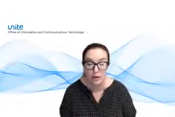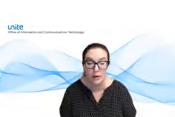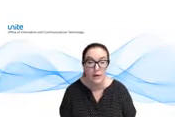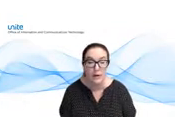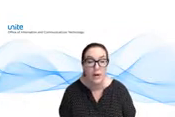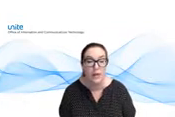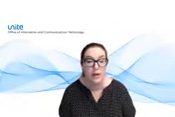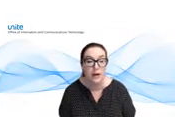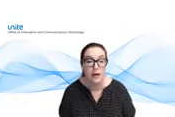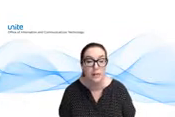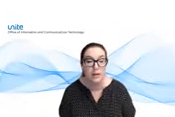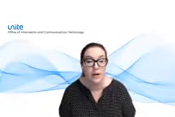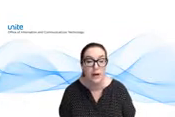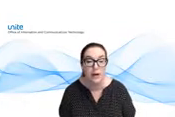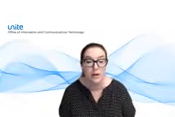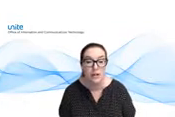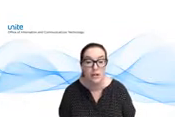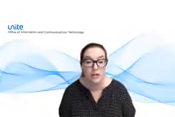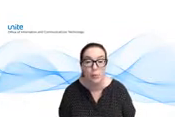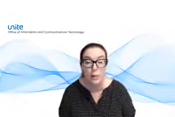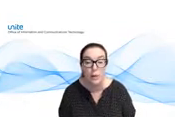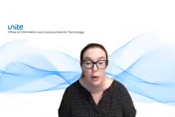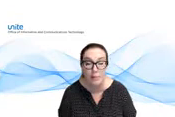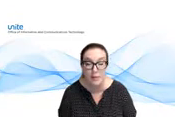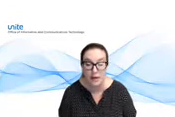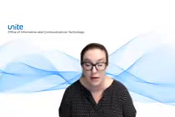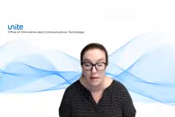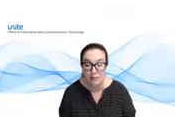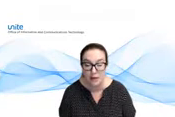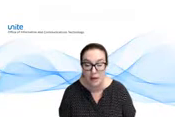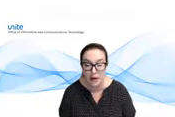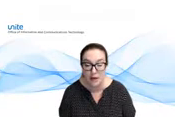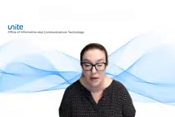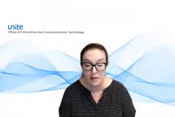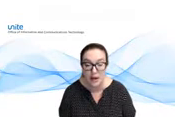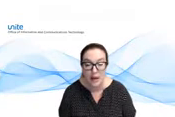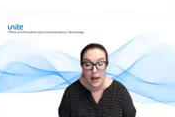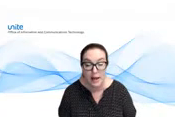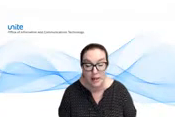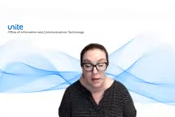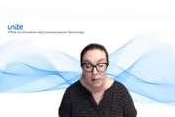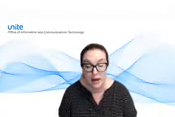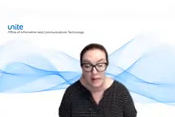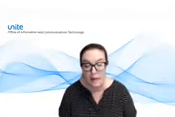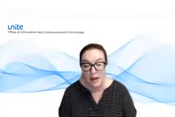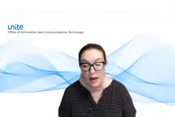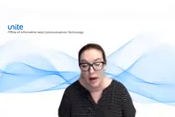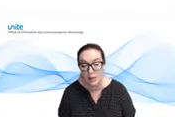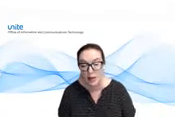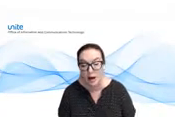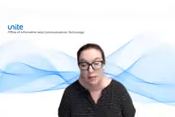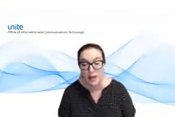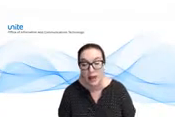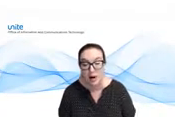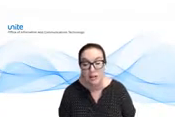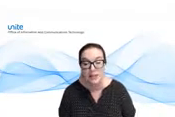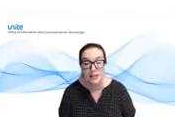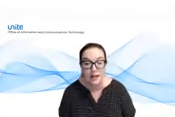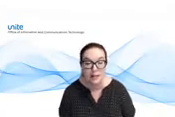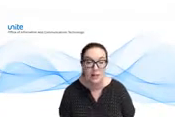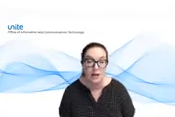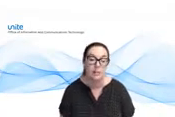find it on Google, the United Nations public website accessibility guidelines. And the new STAI will be